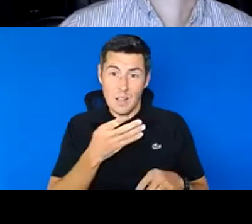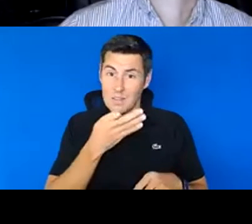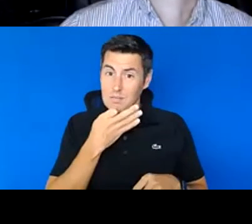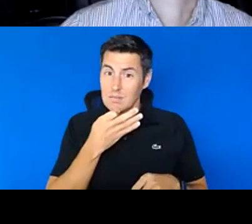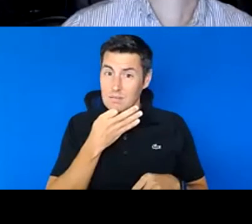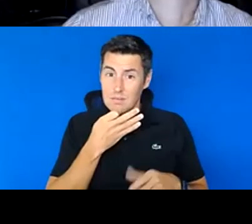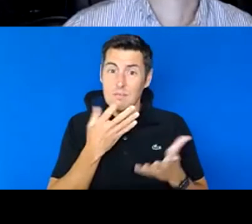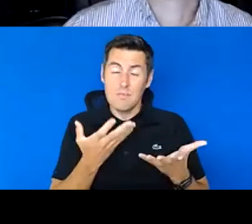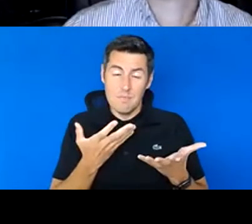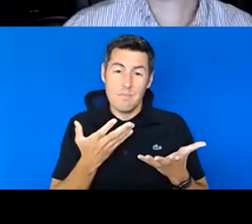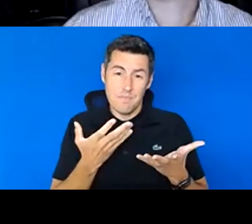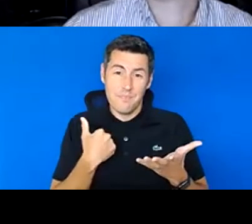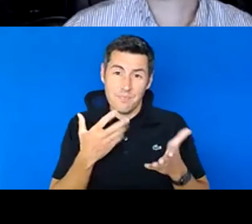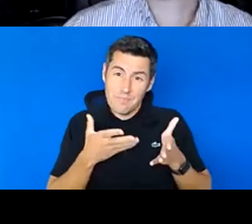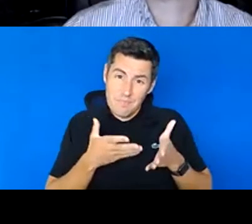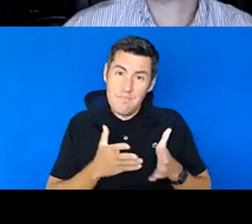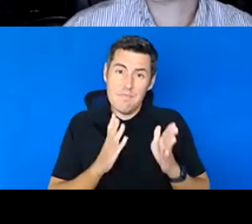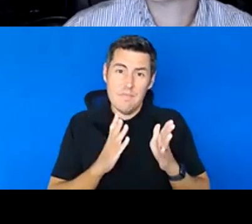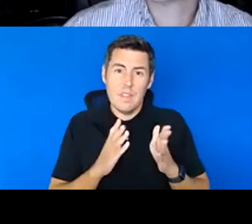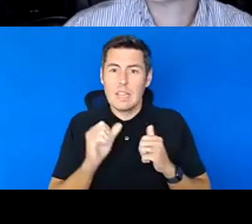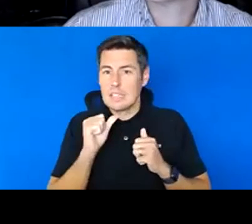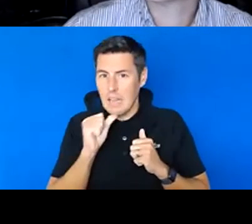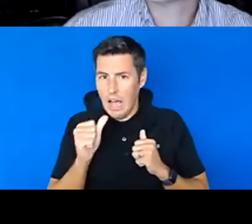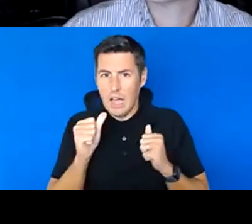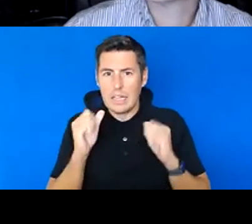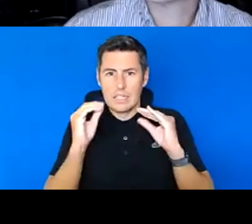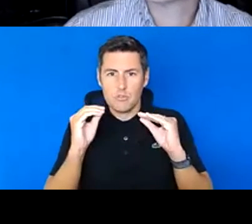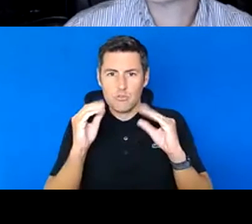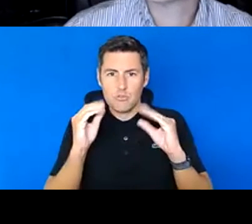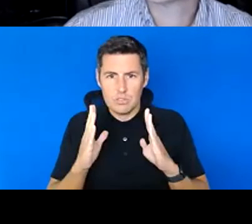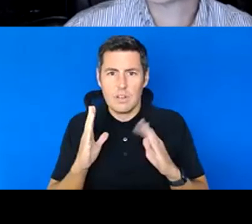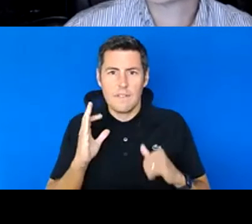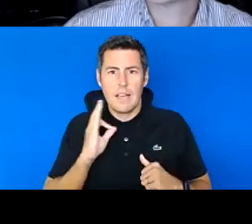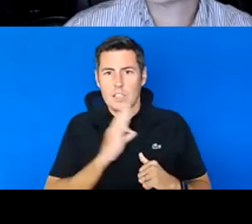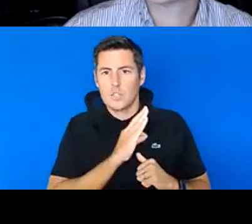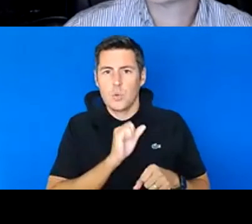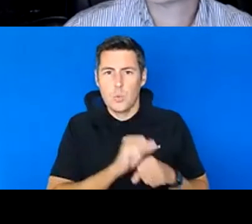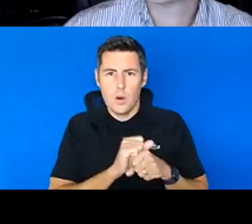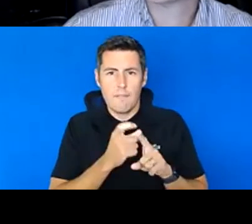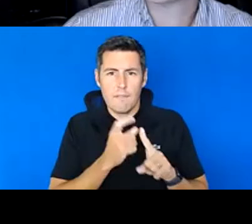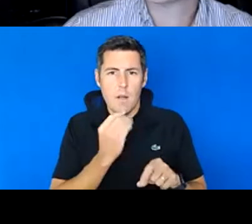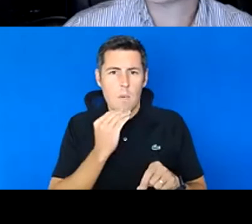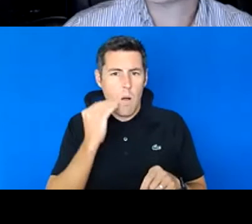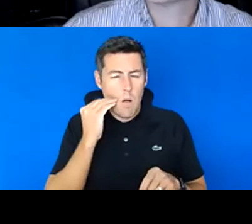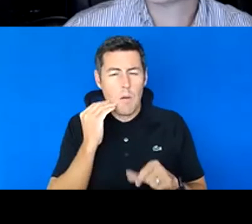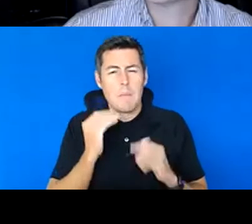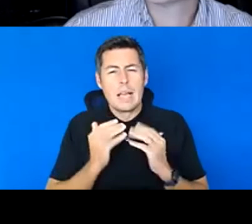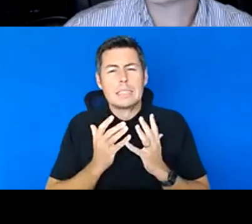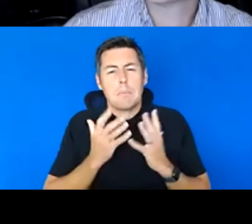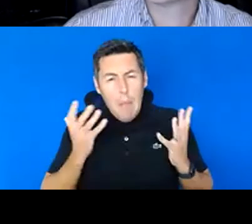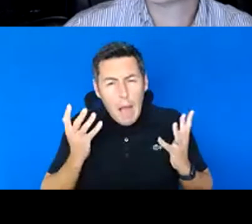that allows non-instructional faculty to work from home as much as possible. So there may still be